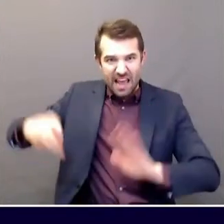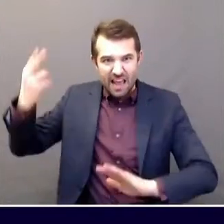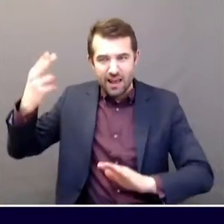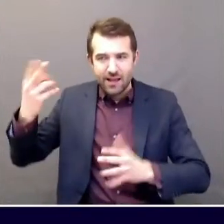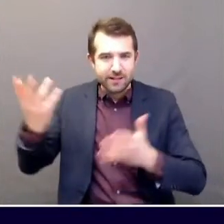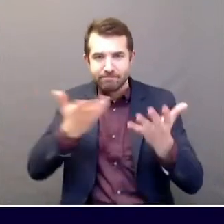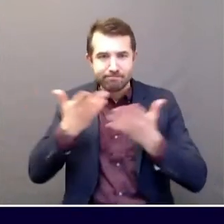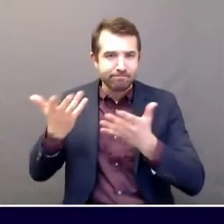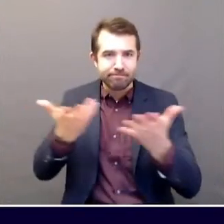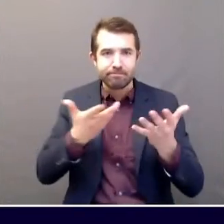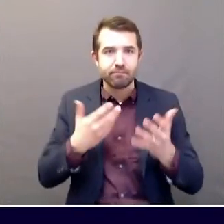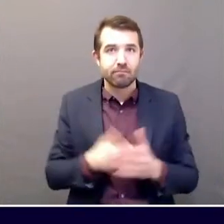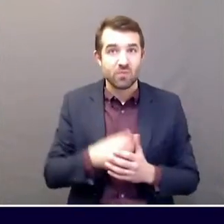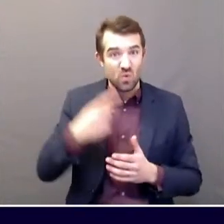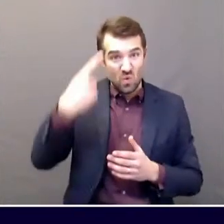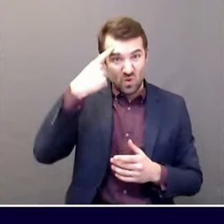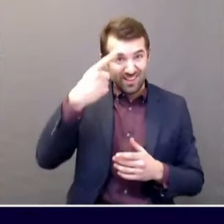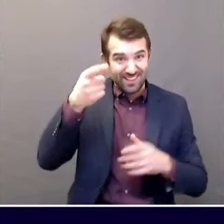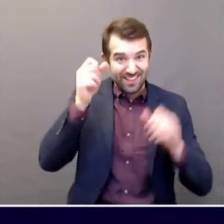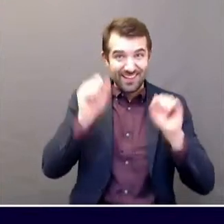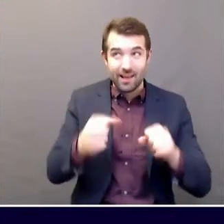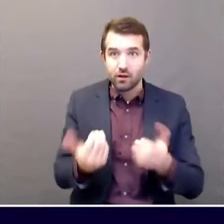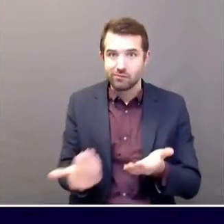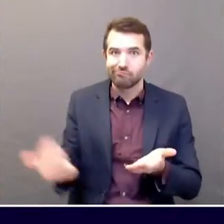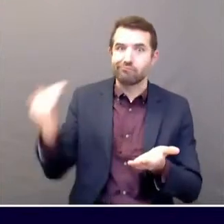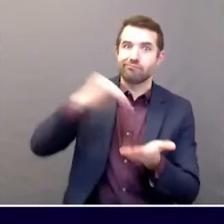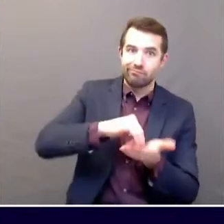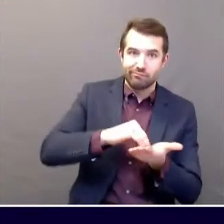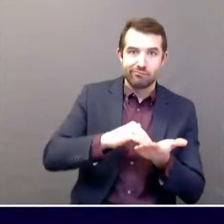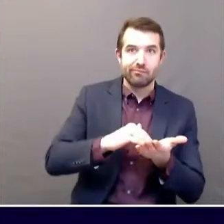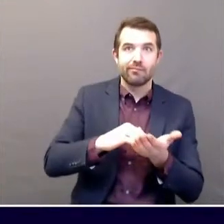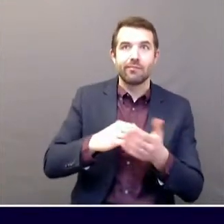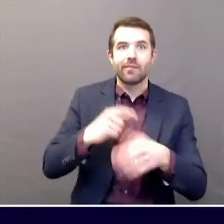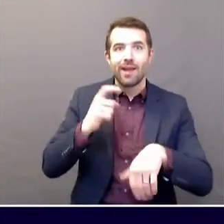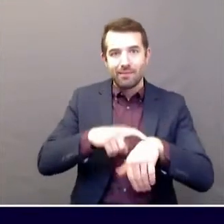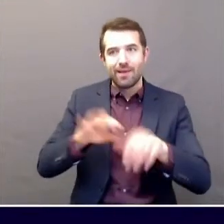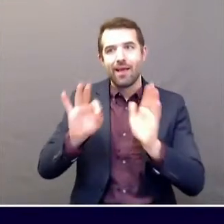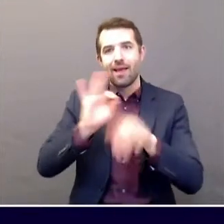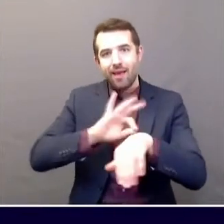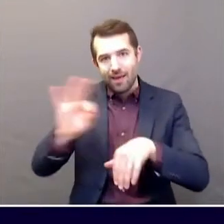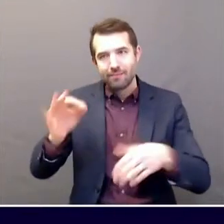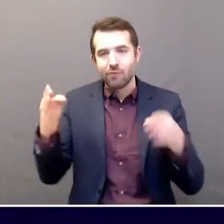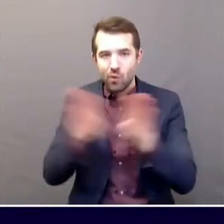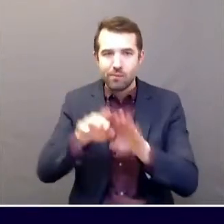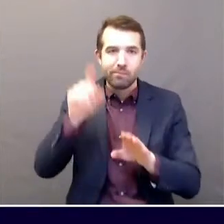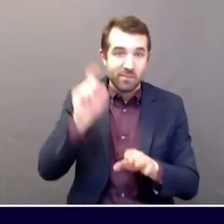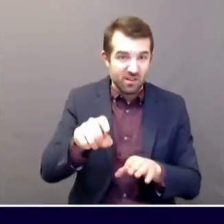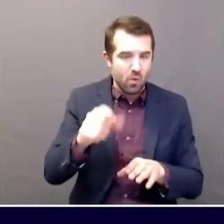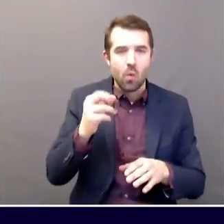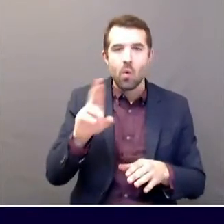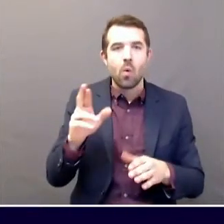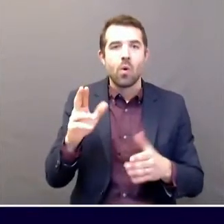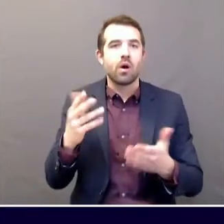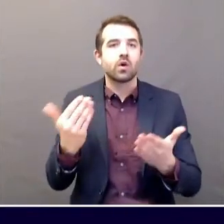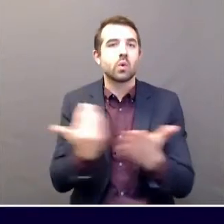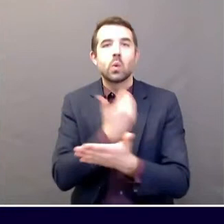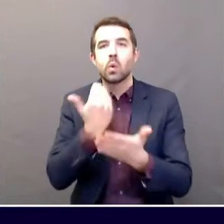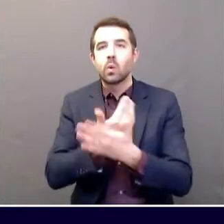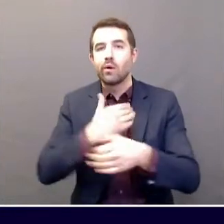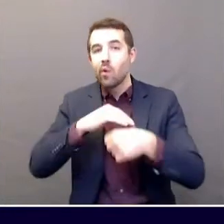these could become the predominant form of COVID that's showing up in our states, how quickly could you pivot and roll back these